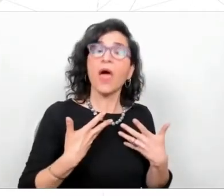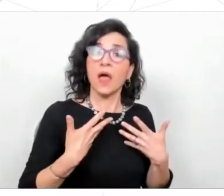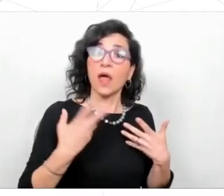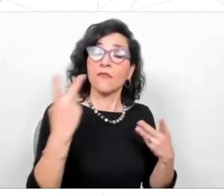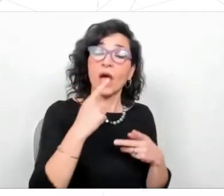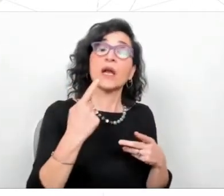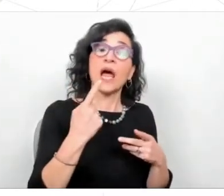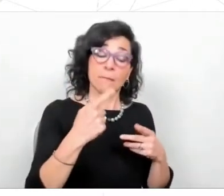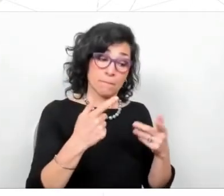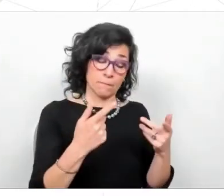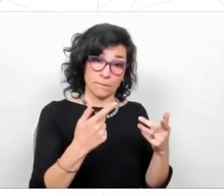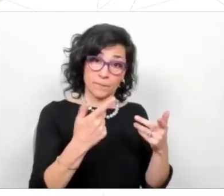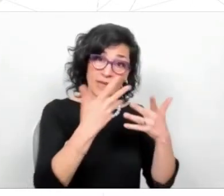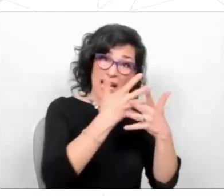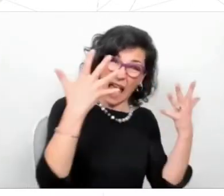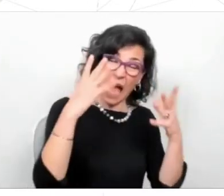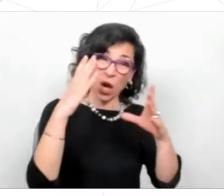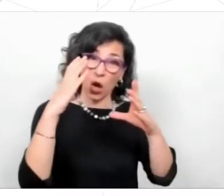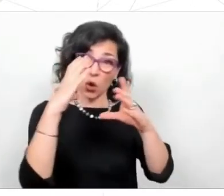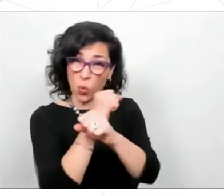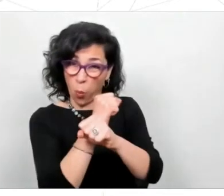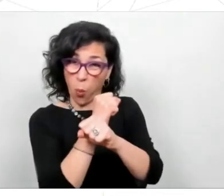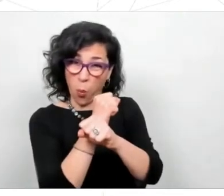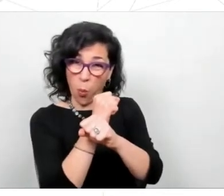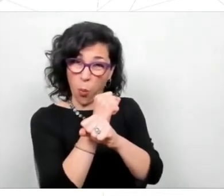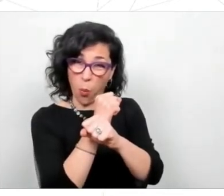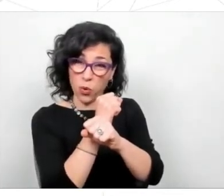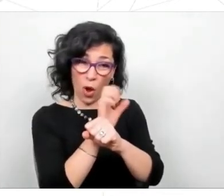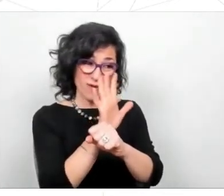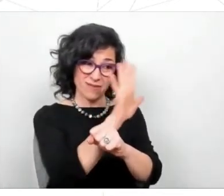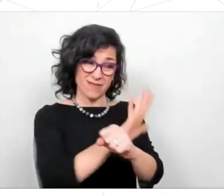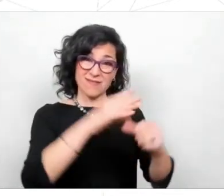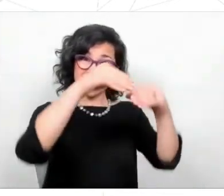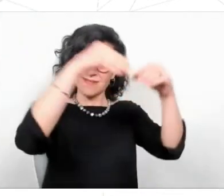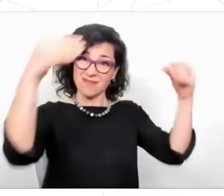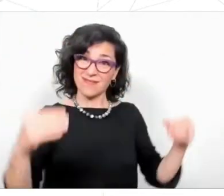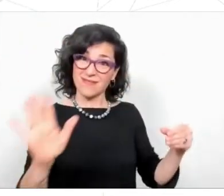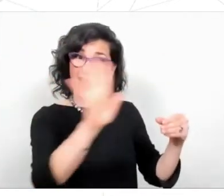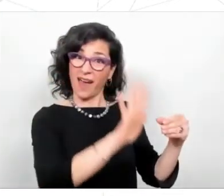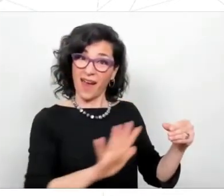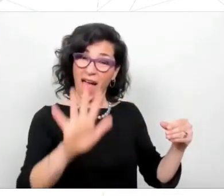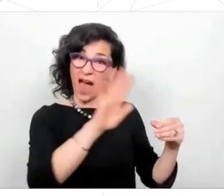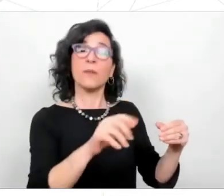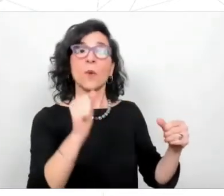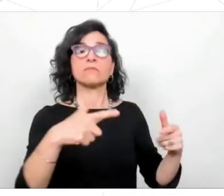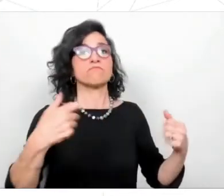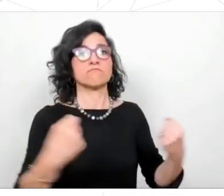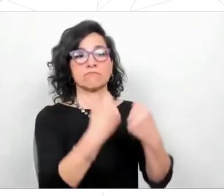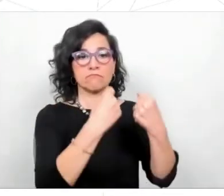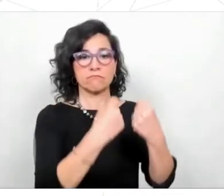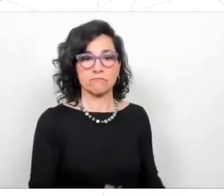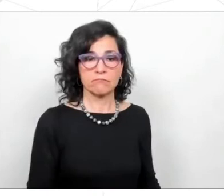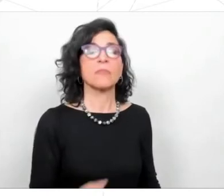brights and the darks on the screen. So give it a second to reset. Here we are in high contrast setting number 1,